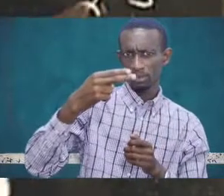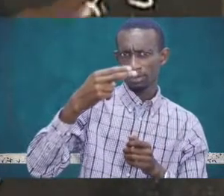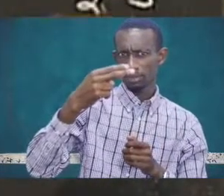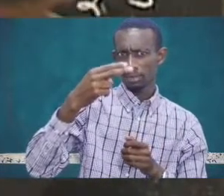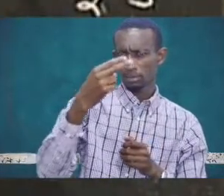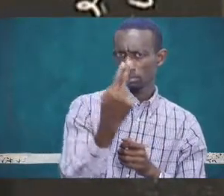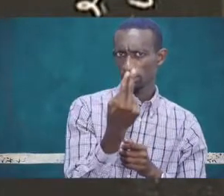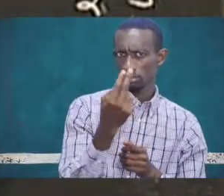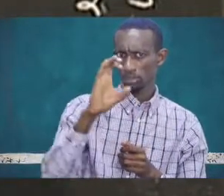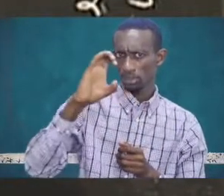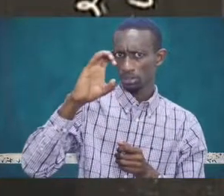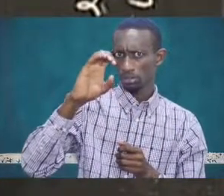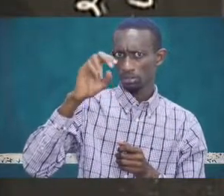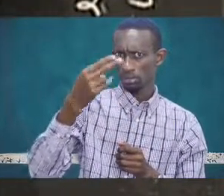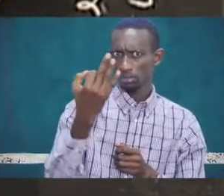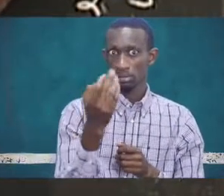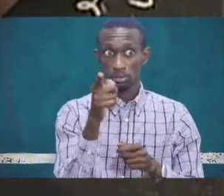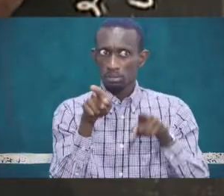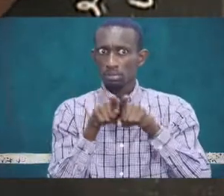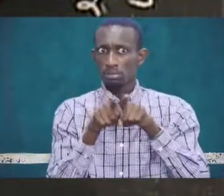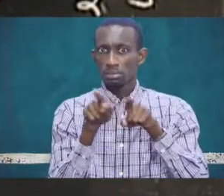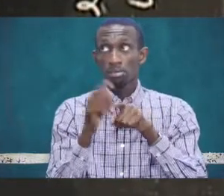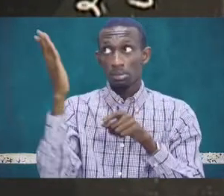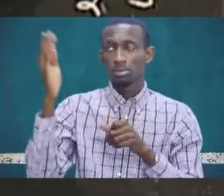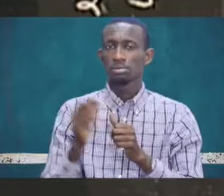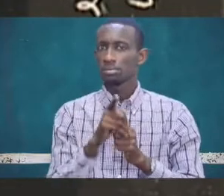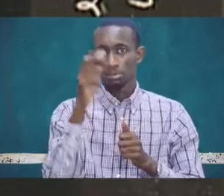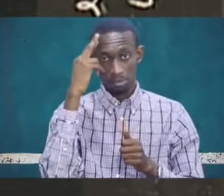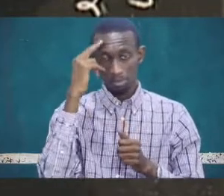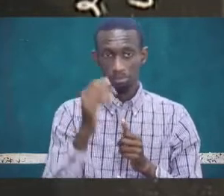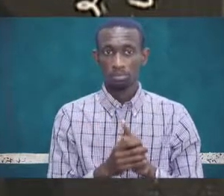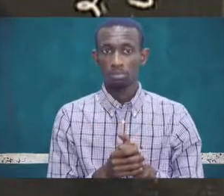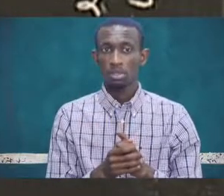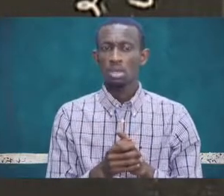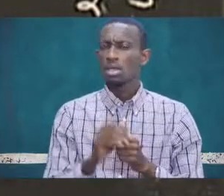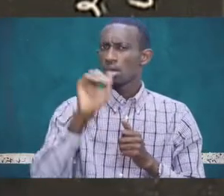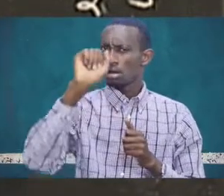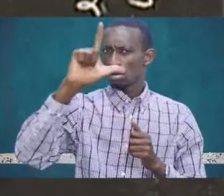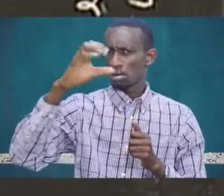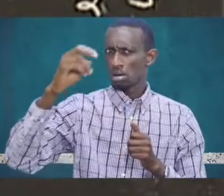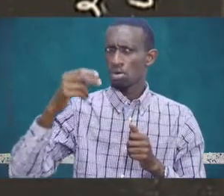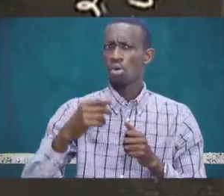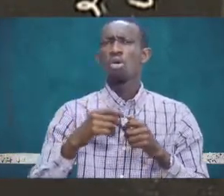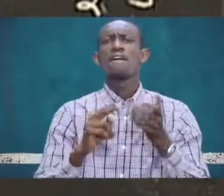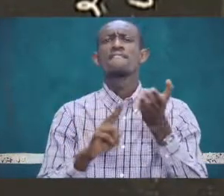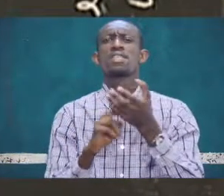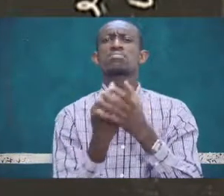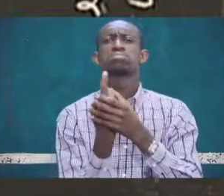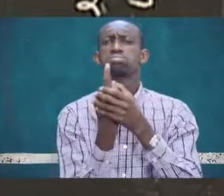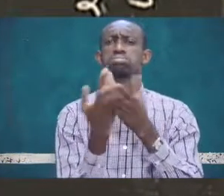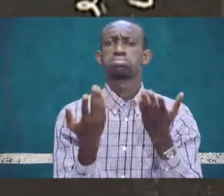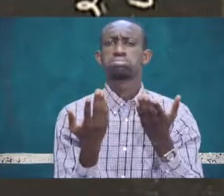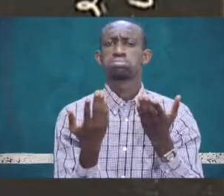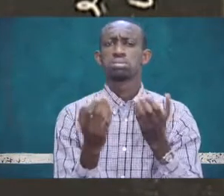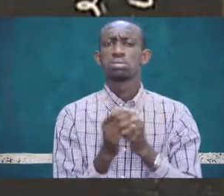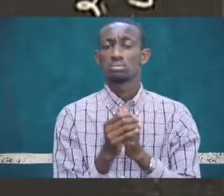C2H3. This is the same as this one, remember? So this alcohol uses the lone pairs because when this bond breaks, this carbon